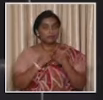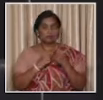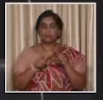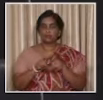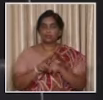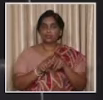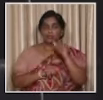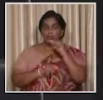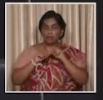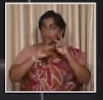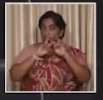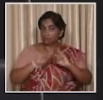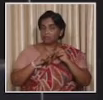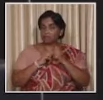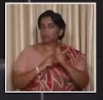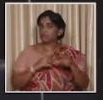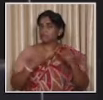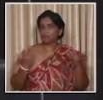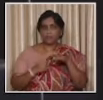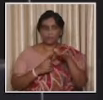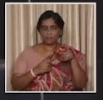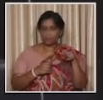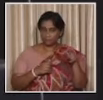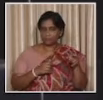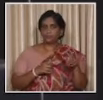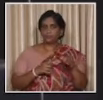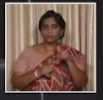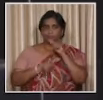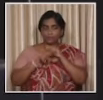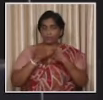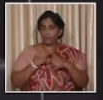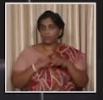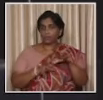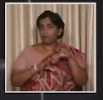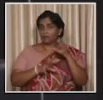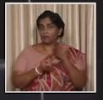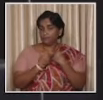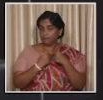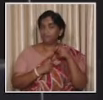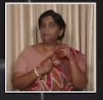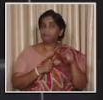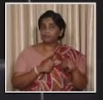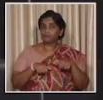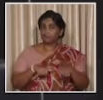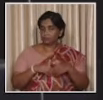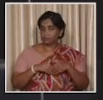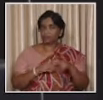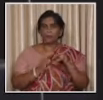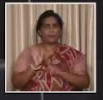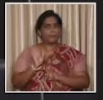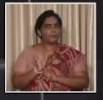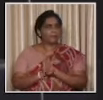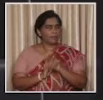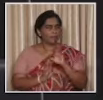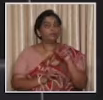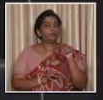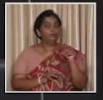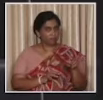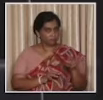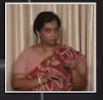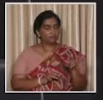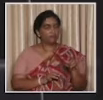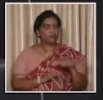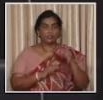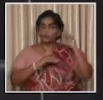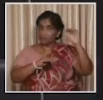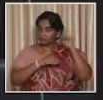these chemicals. So those chemicals which have been already expired had now been imported and are being sent